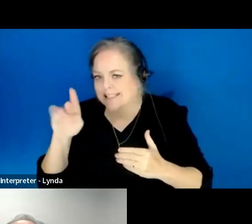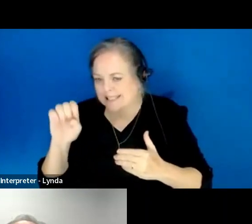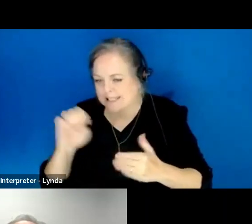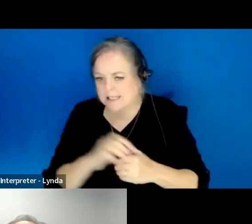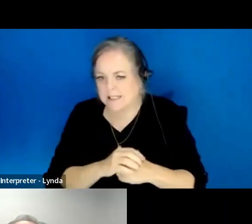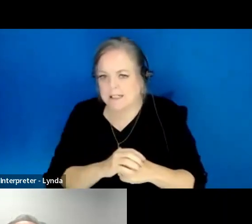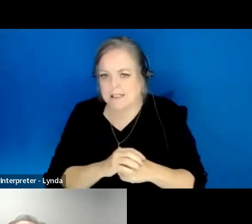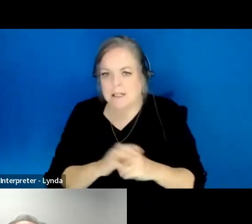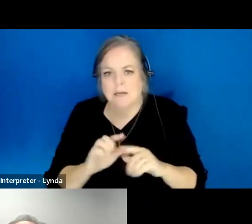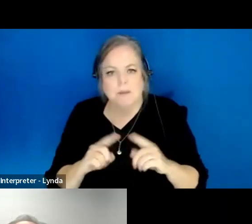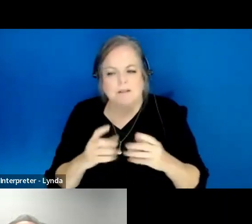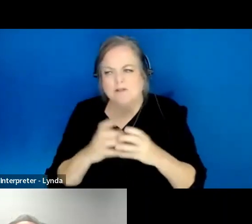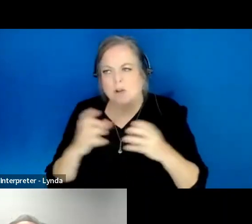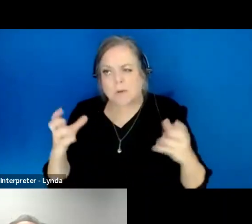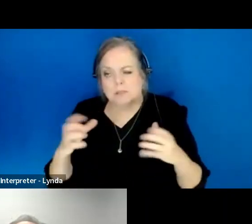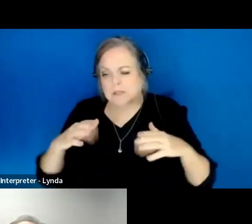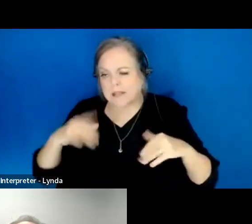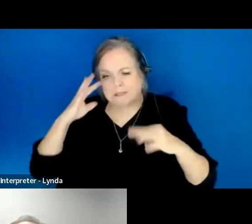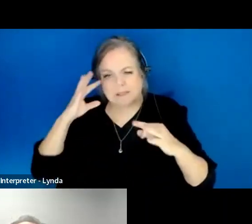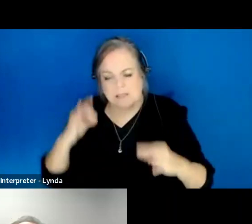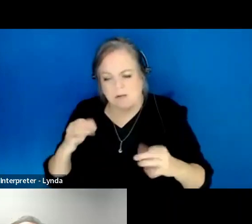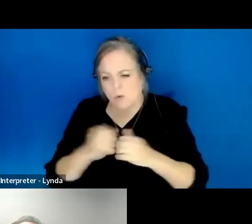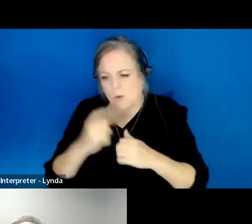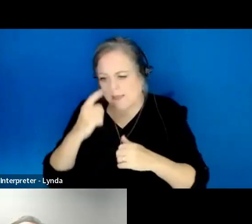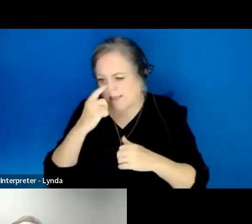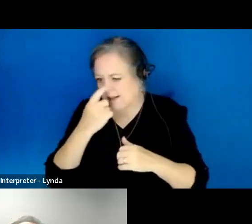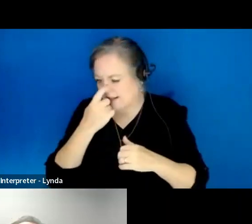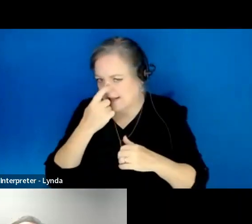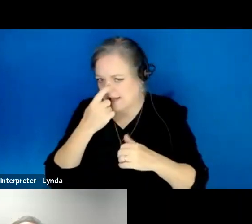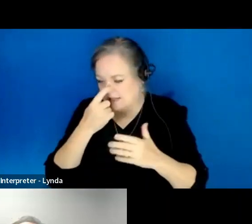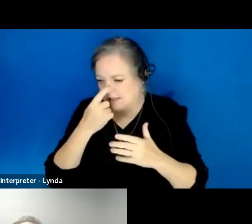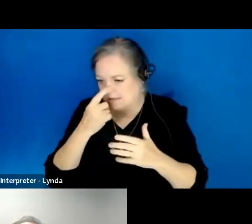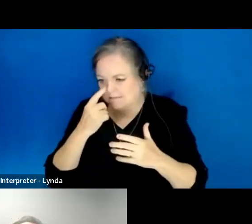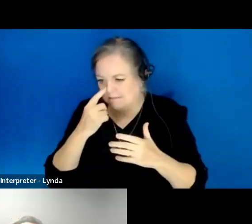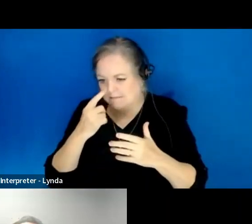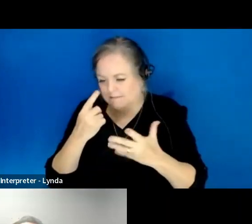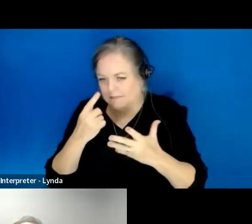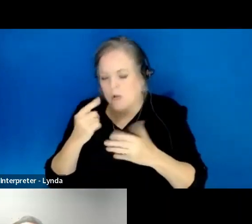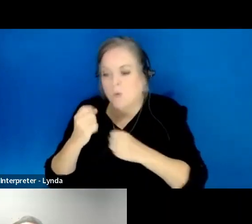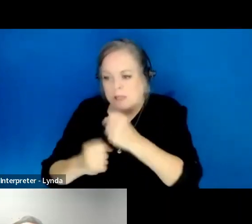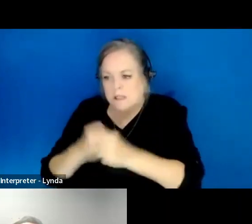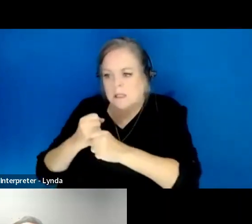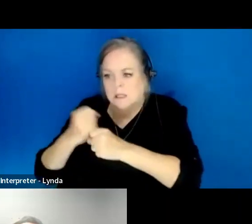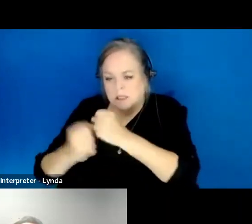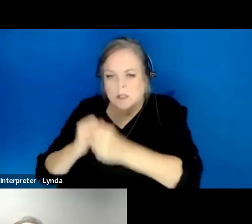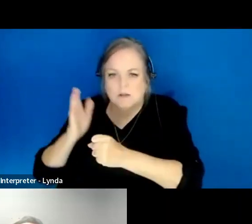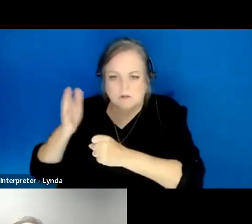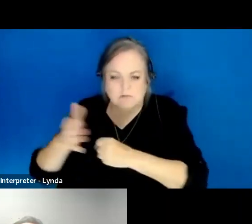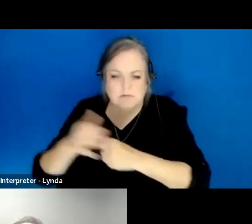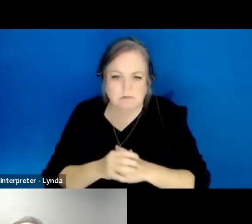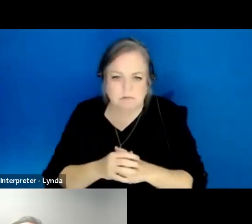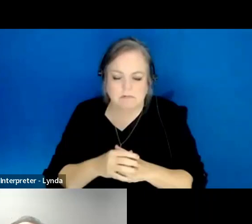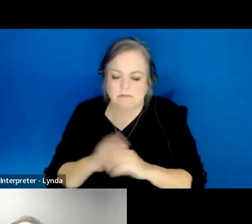there's so much yet to be determined with these nasal vaccines that it's going to be years. So yeah,